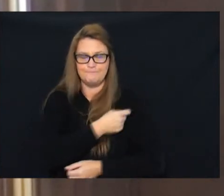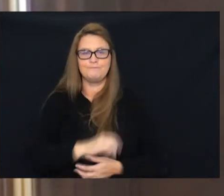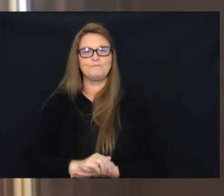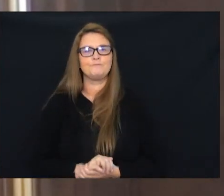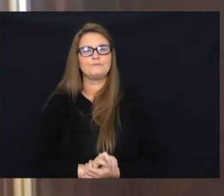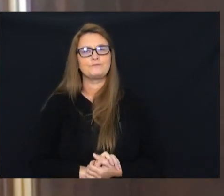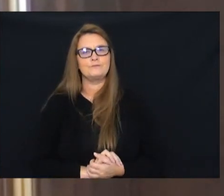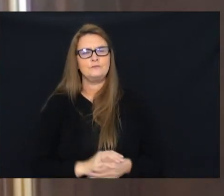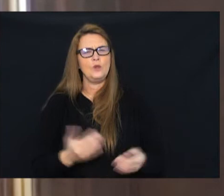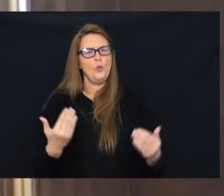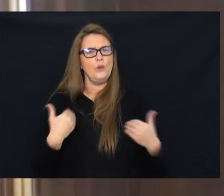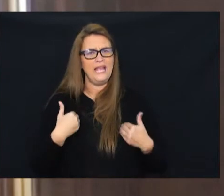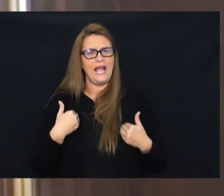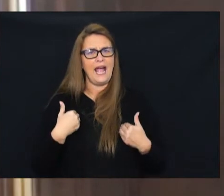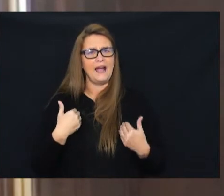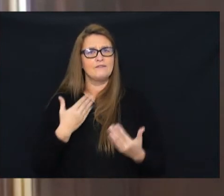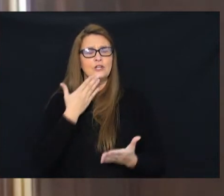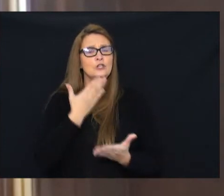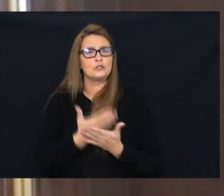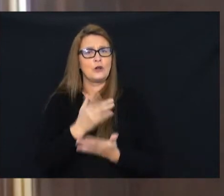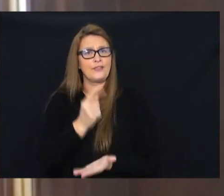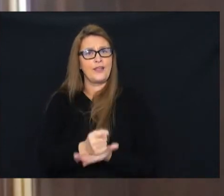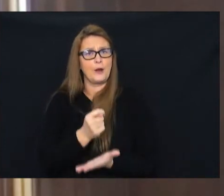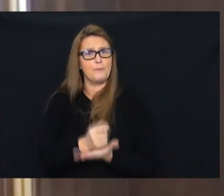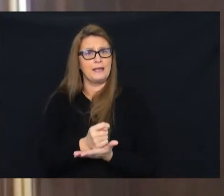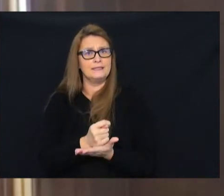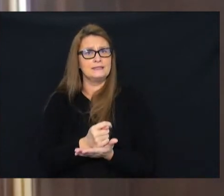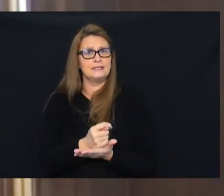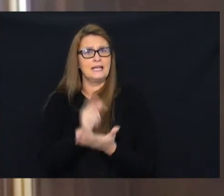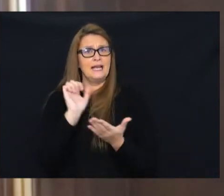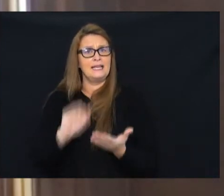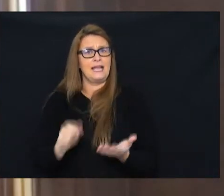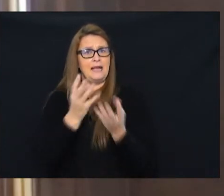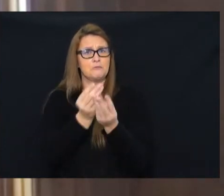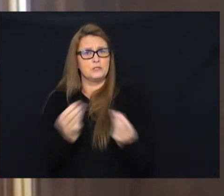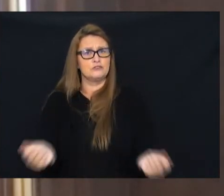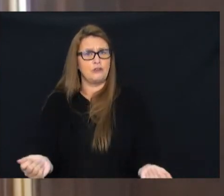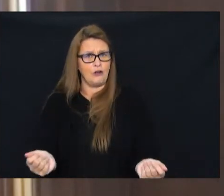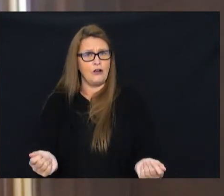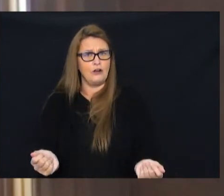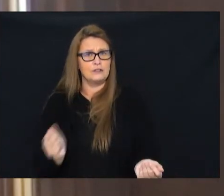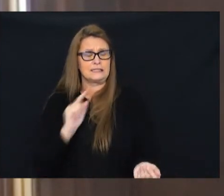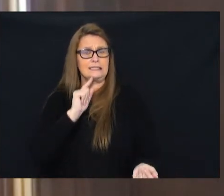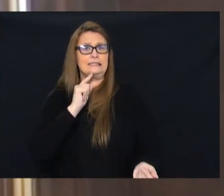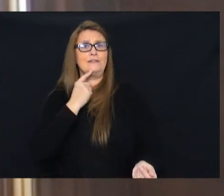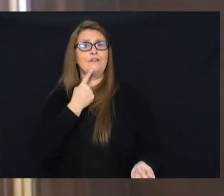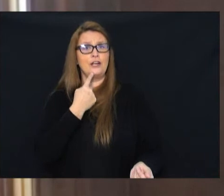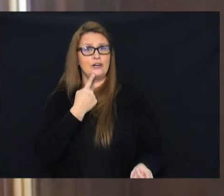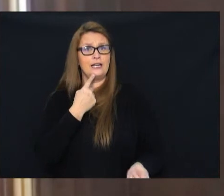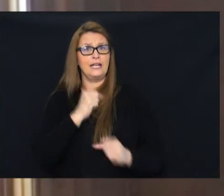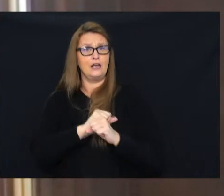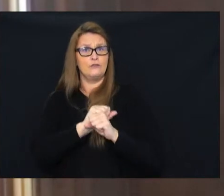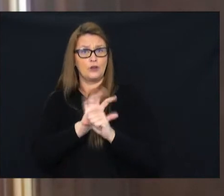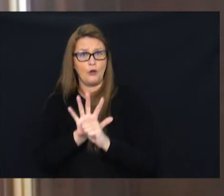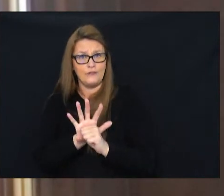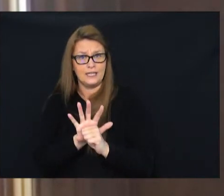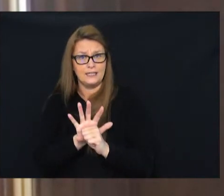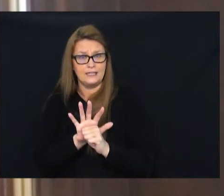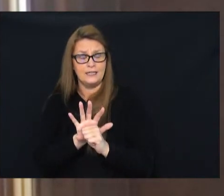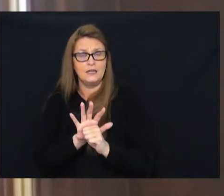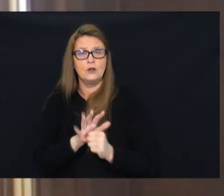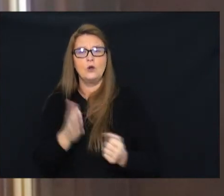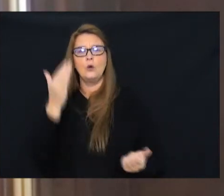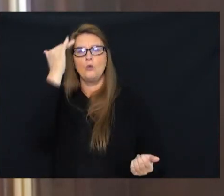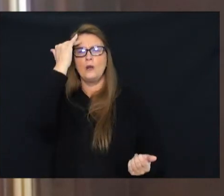we have effective therapies that can help prevent the most severe consequences of COVID-19. We